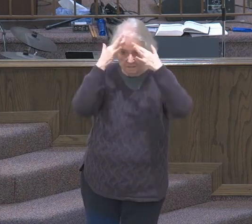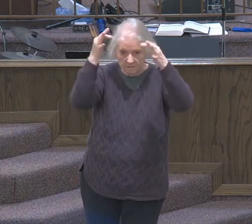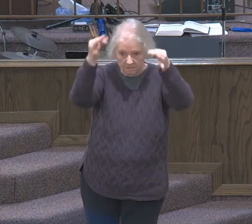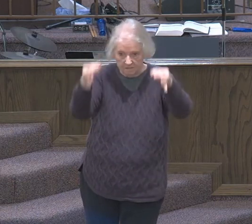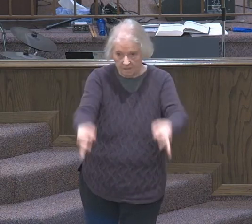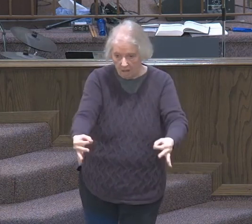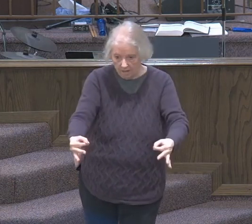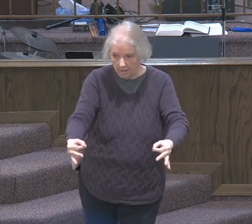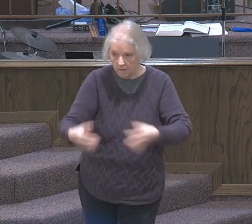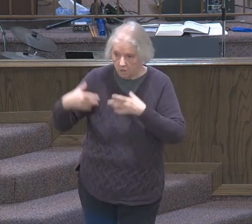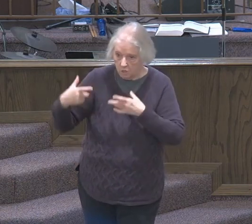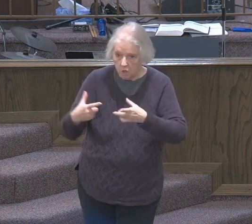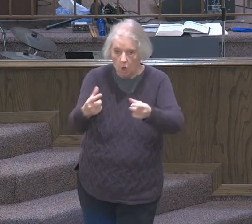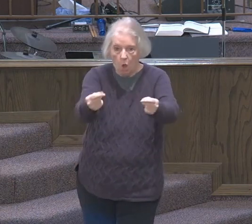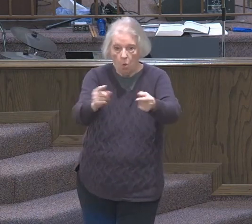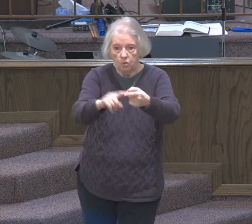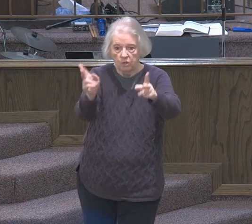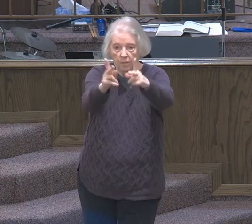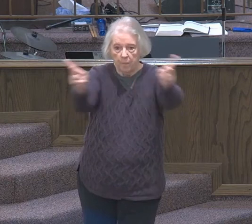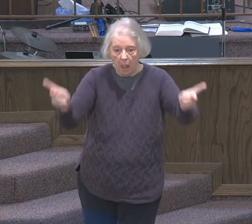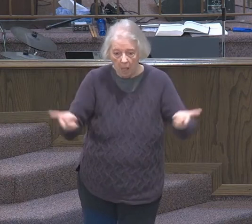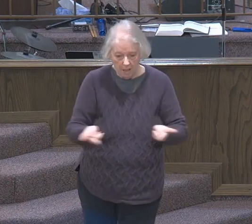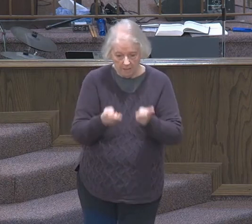to go to the place where he knew